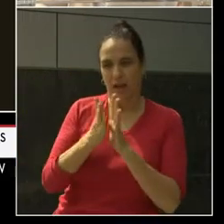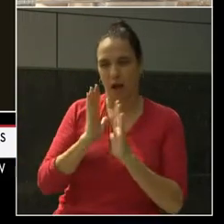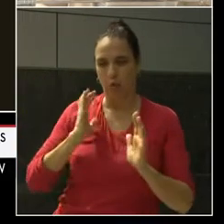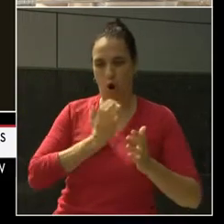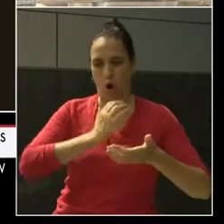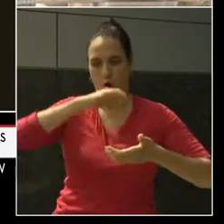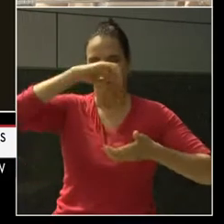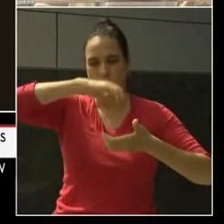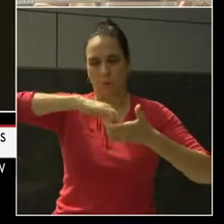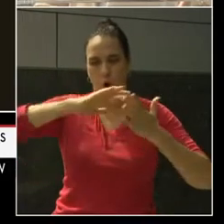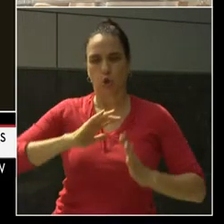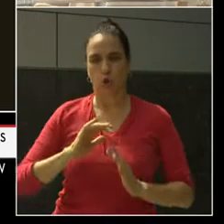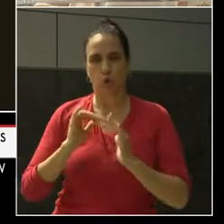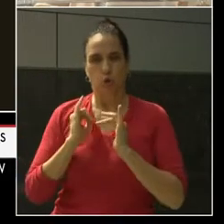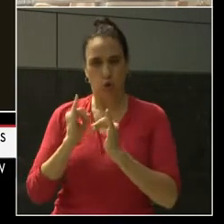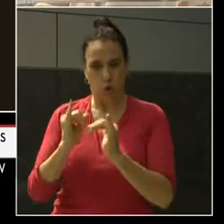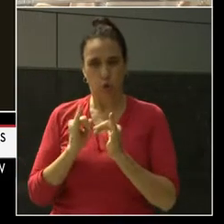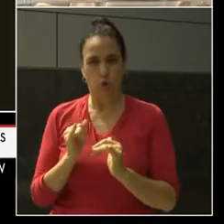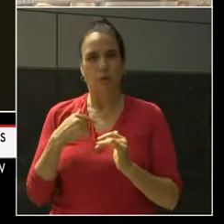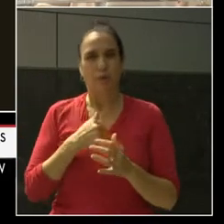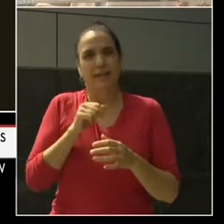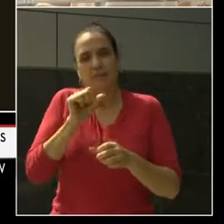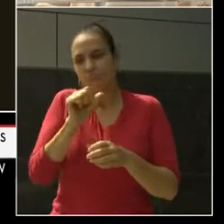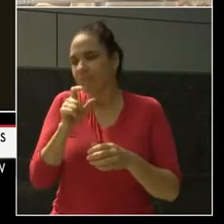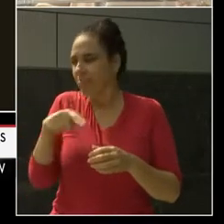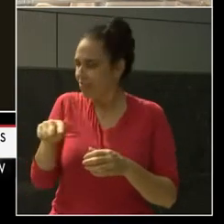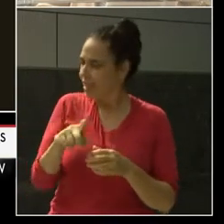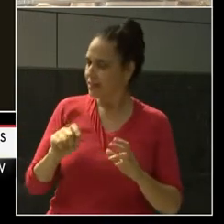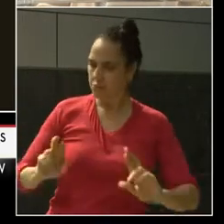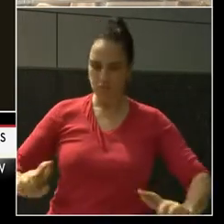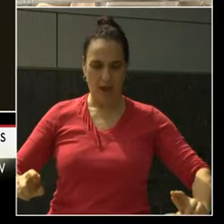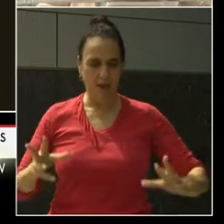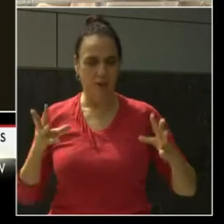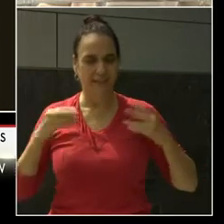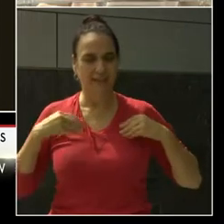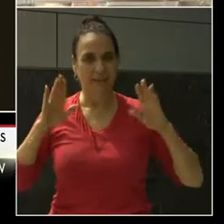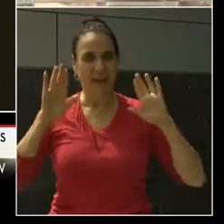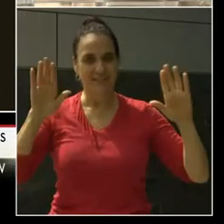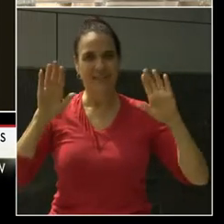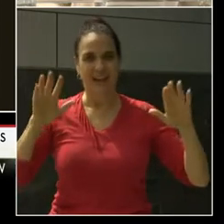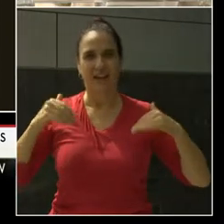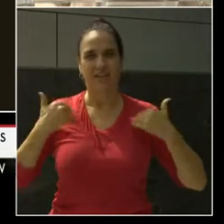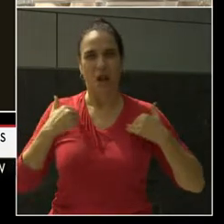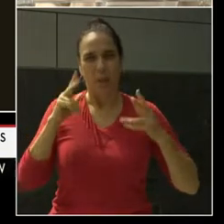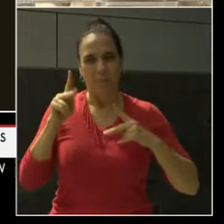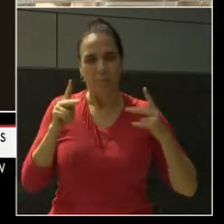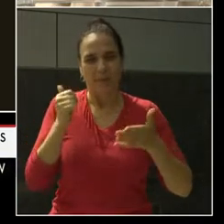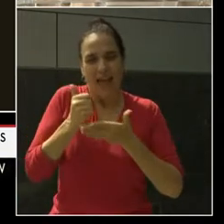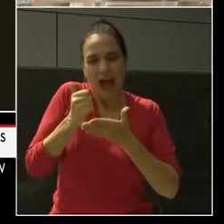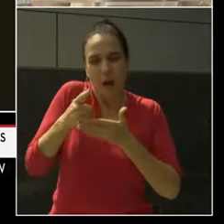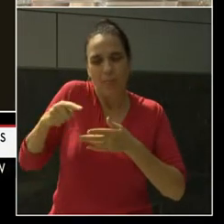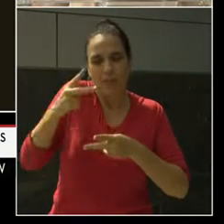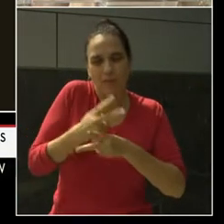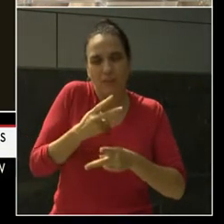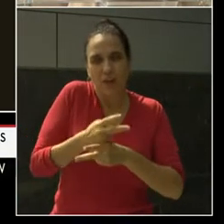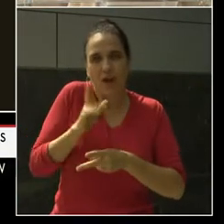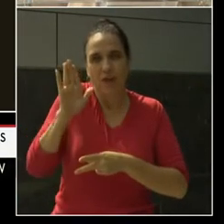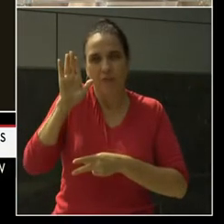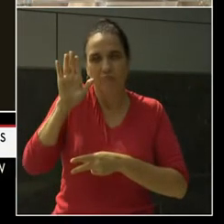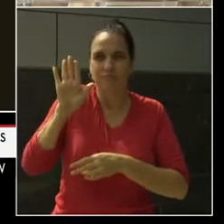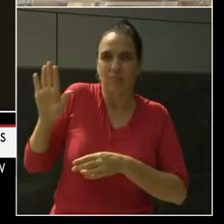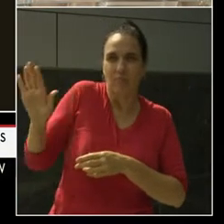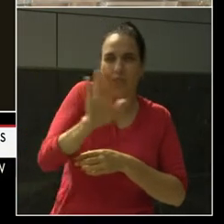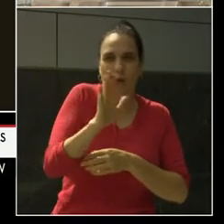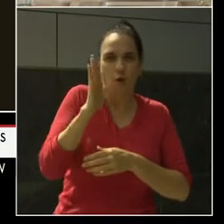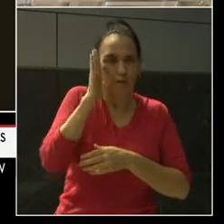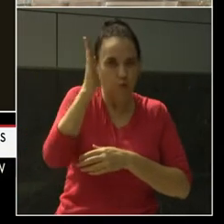too, to work with outstanding young people and help them figure out their futures. This happens to be one of